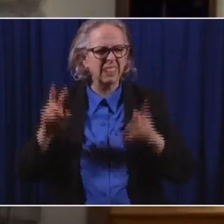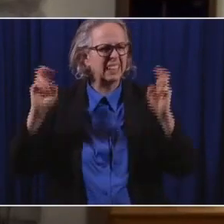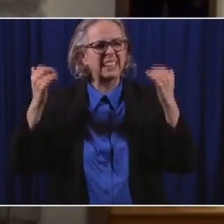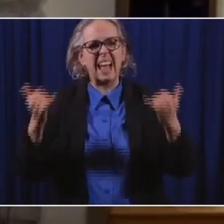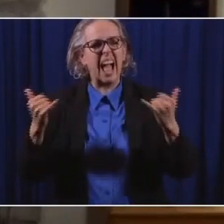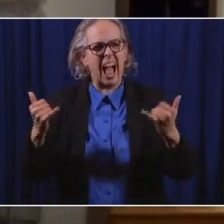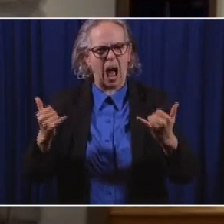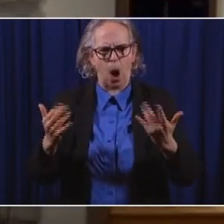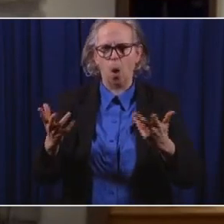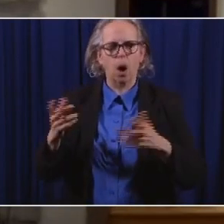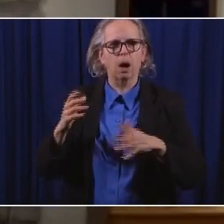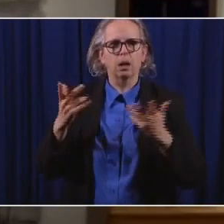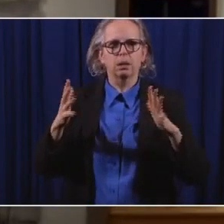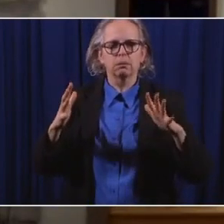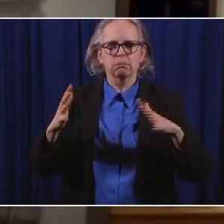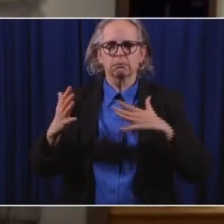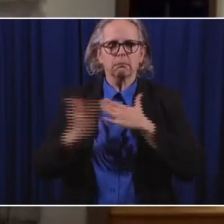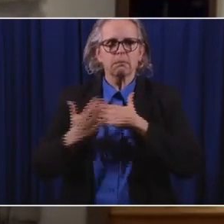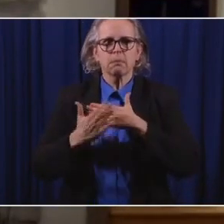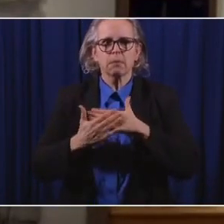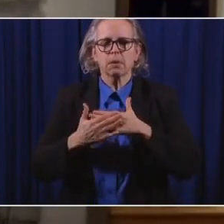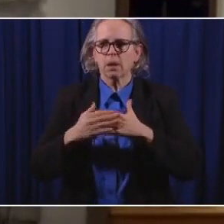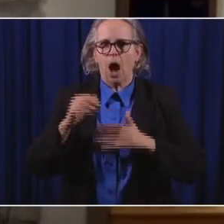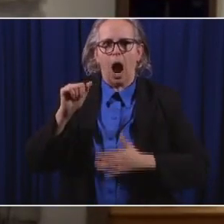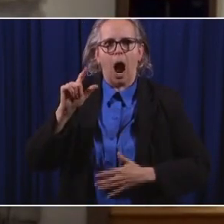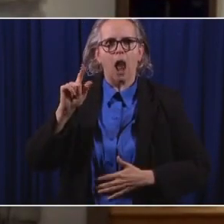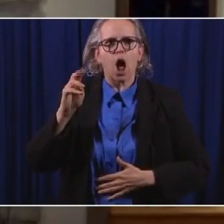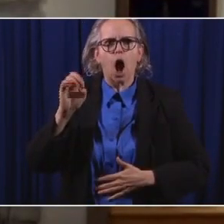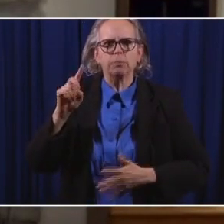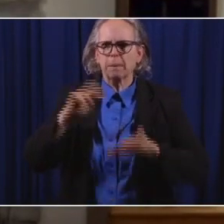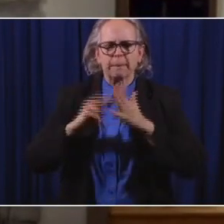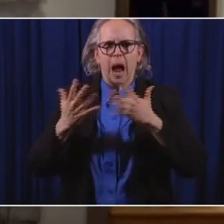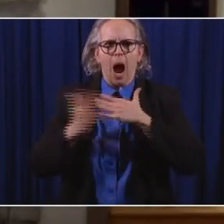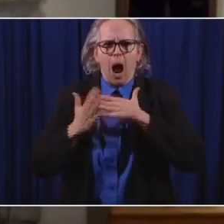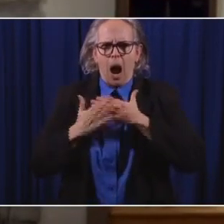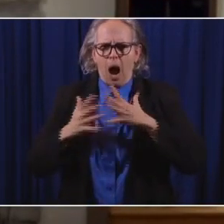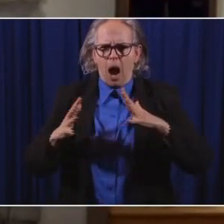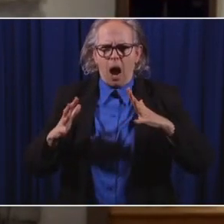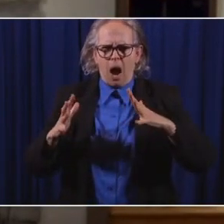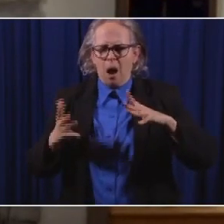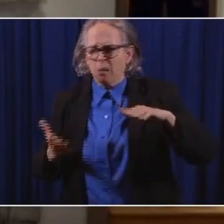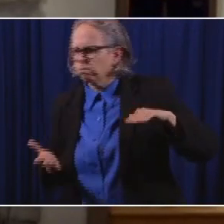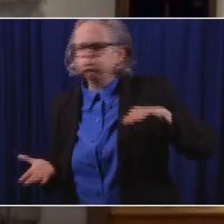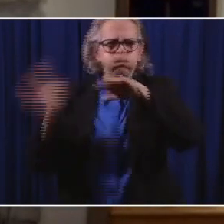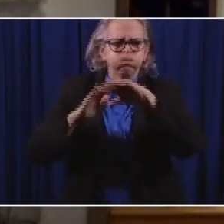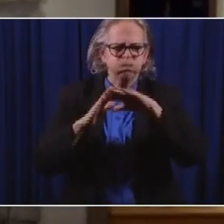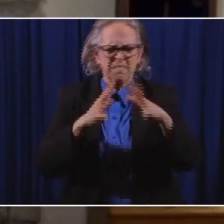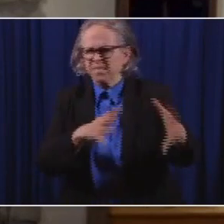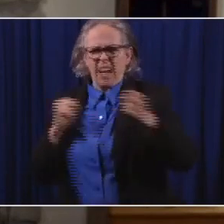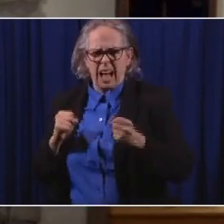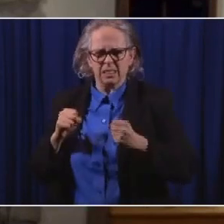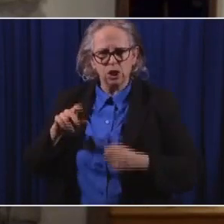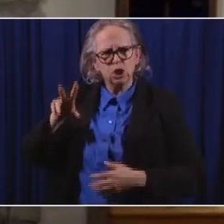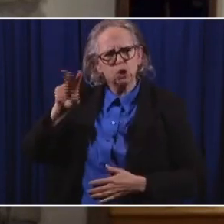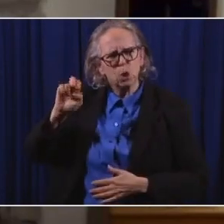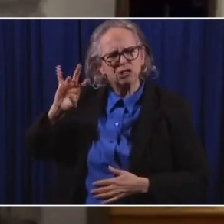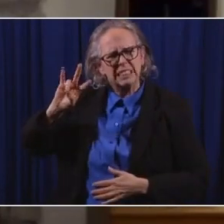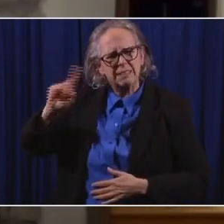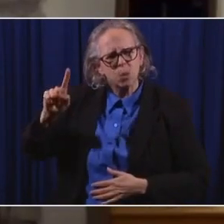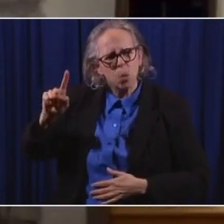days, 271 during the past 7 days. Hospitalizations are at a record high, and they've had 41